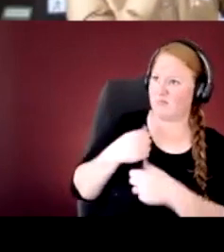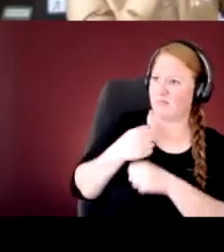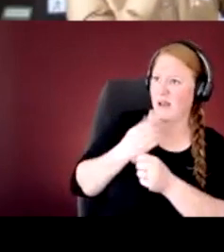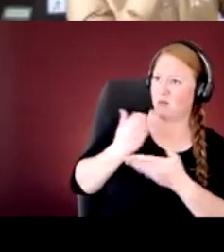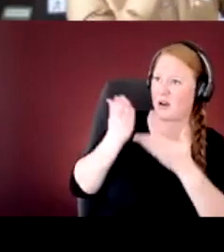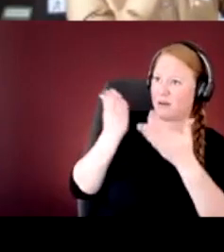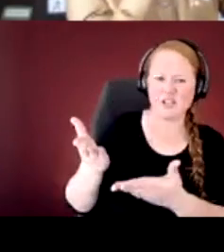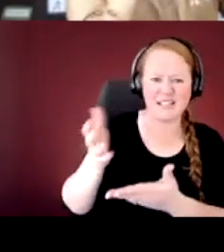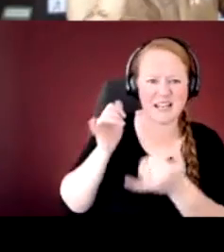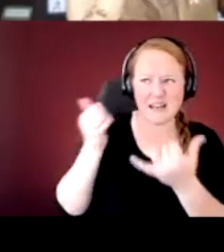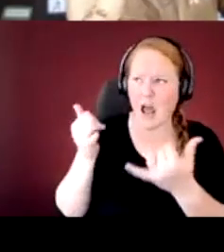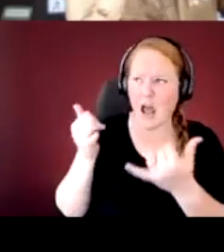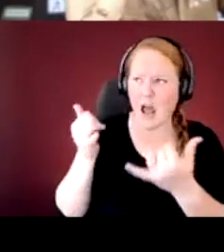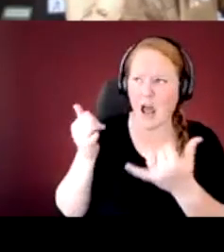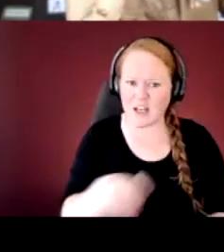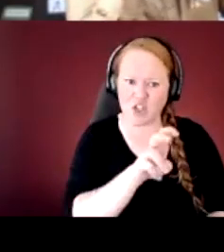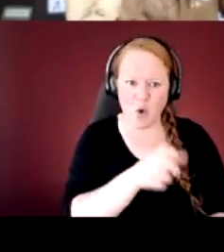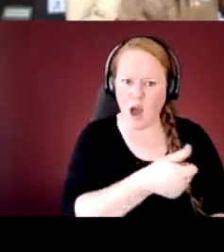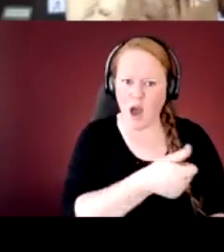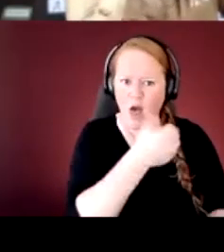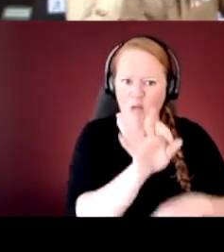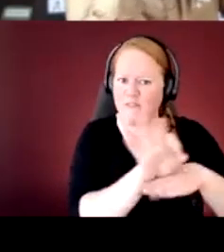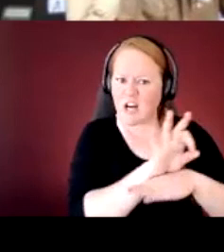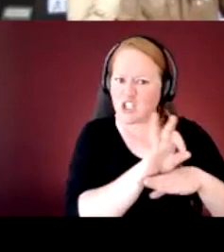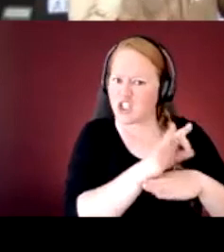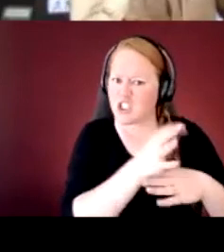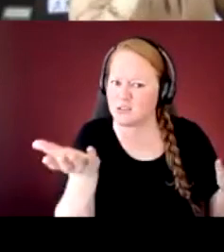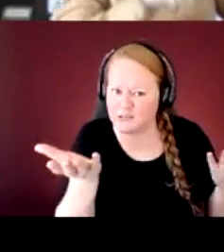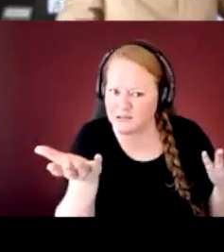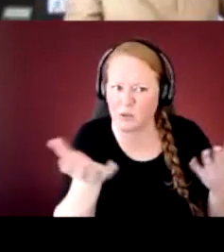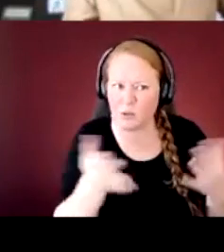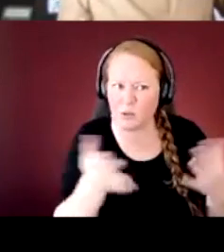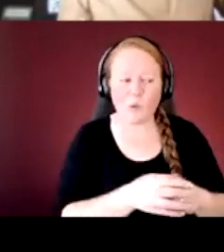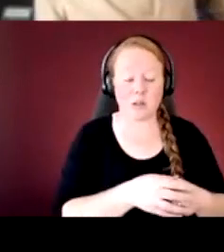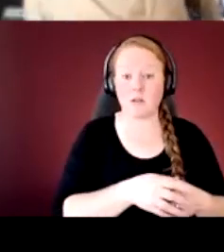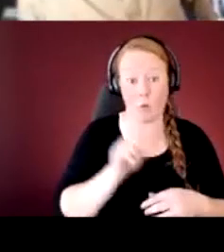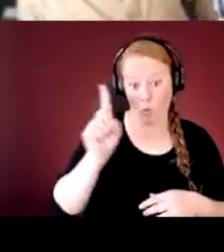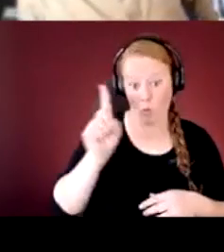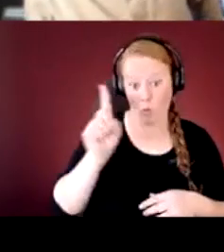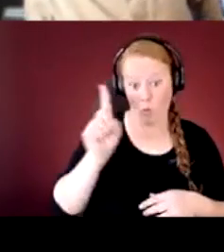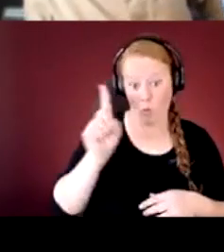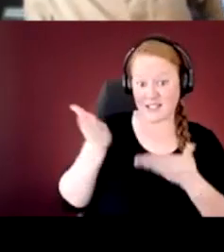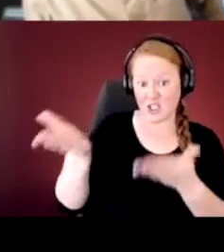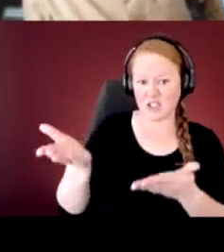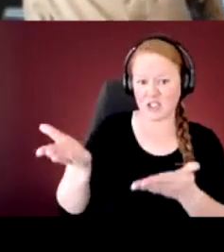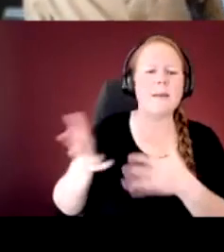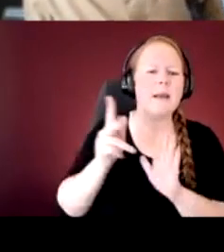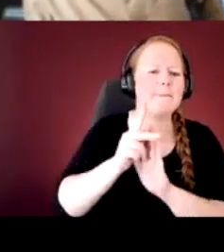into another kind of function? And the one that has been suggested is maybe a policy